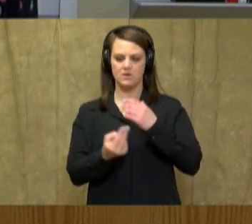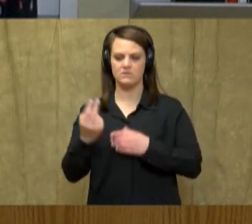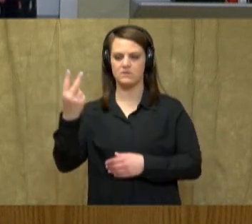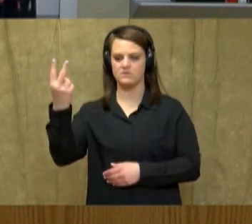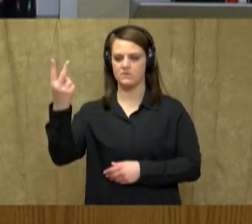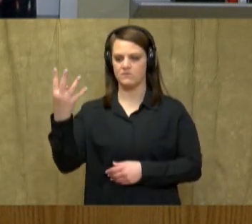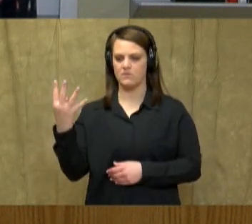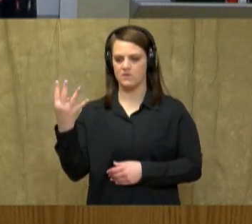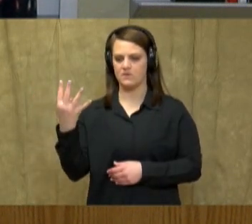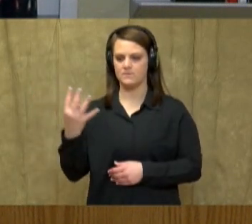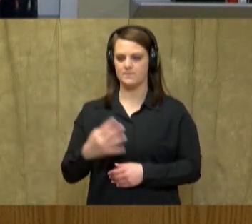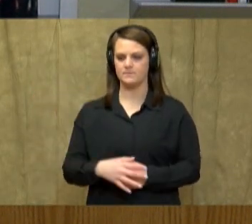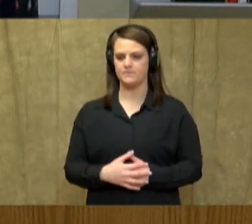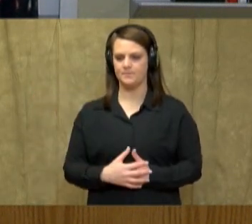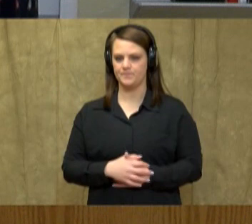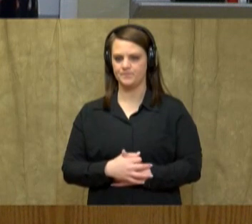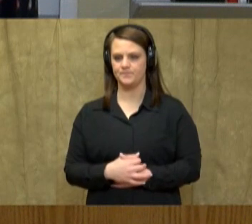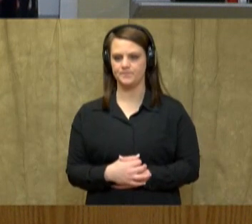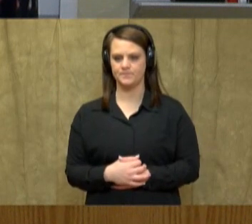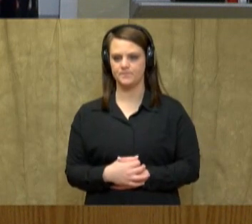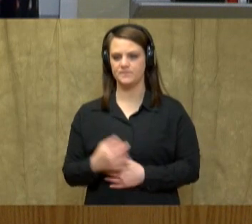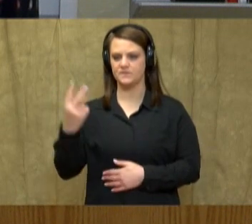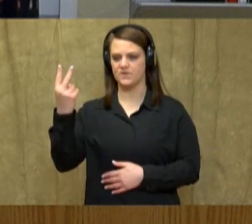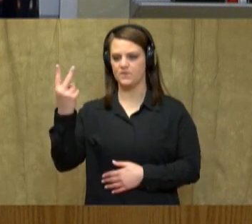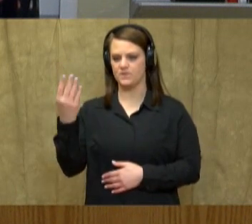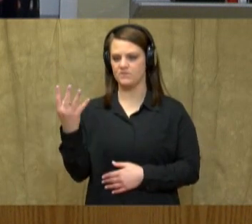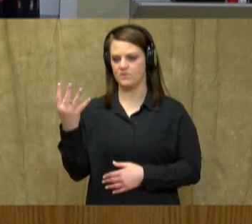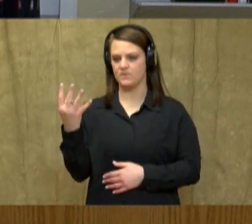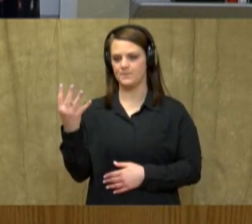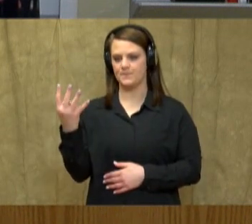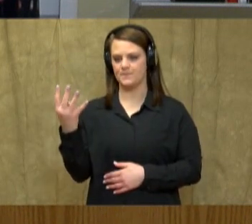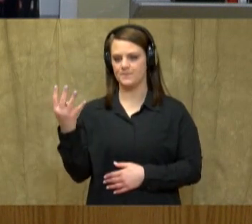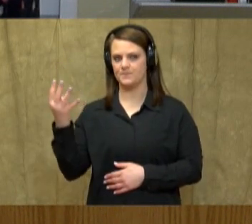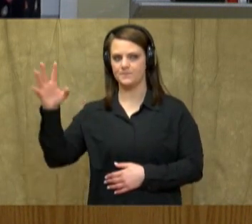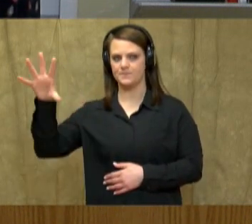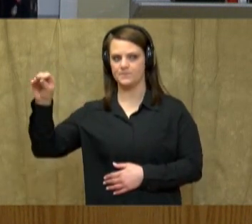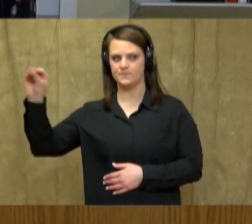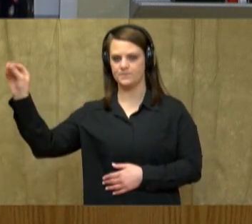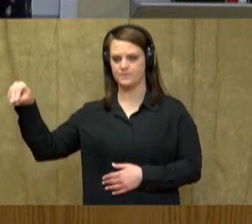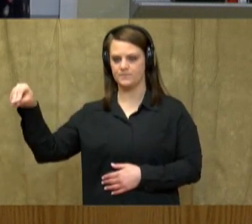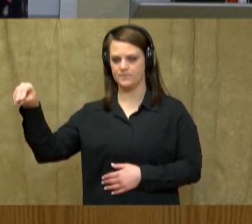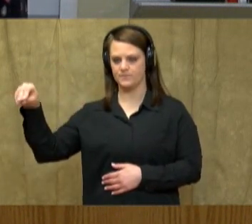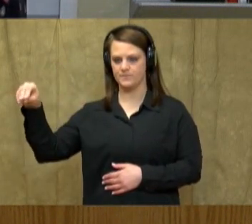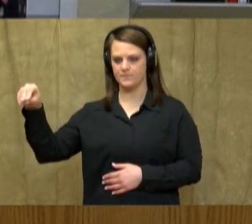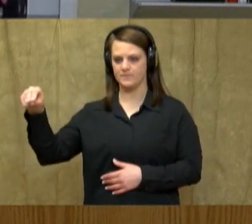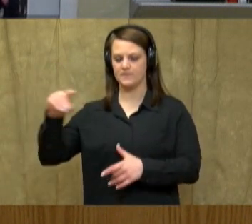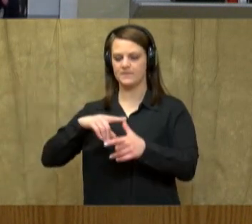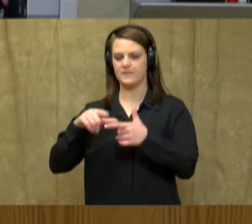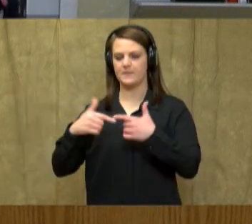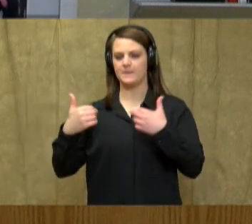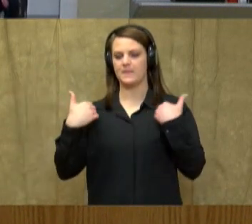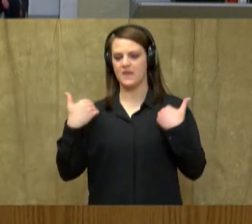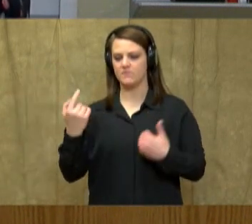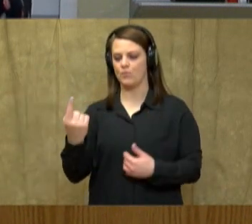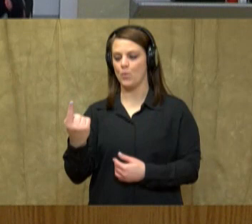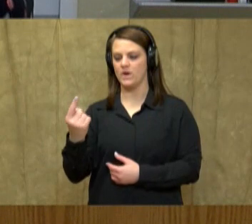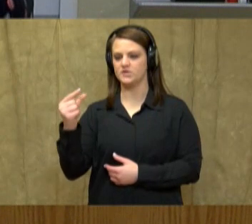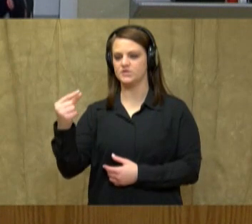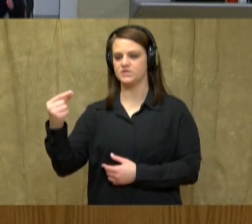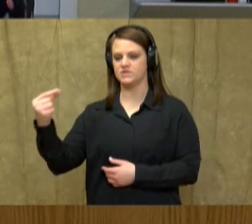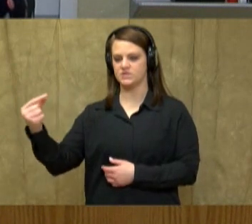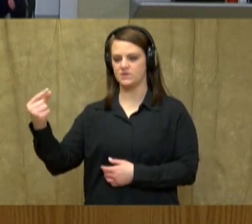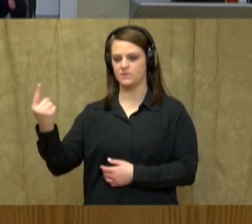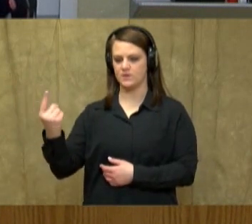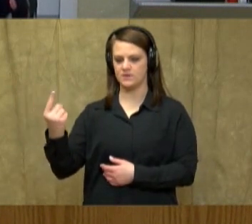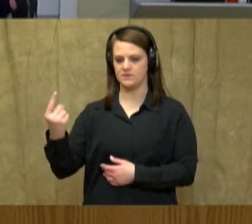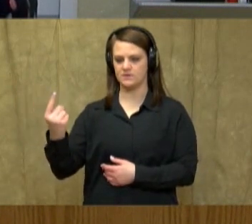So bluish green or blue and green, which is 2 out of 4, or 50%. And then we had 1 GG,